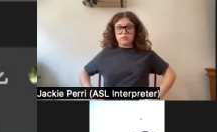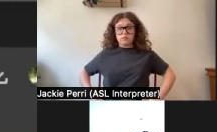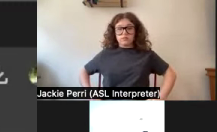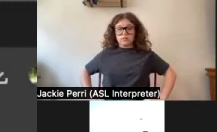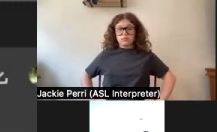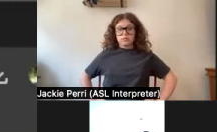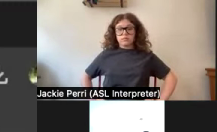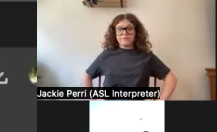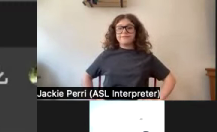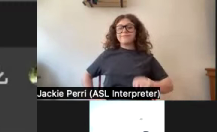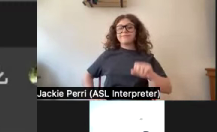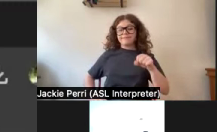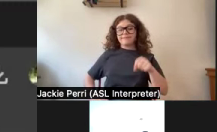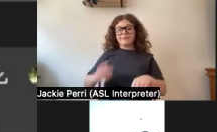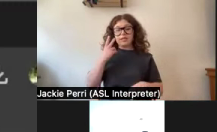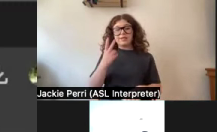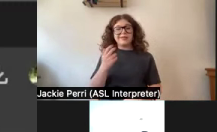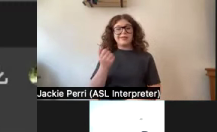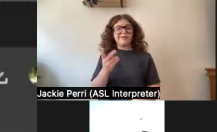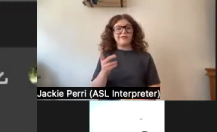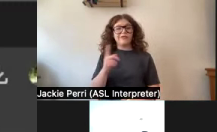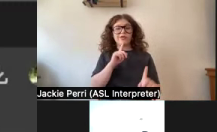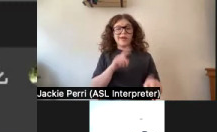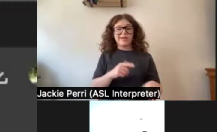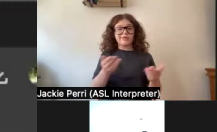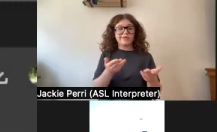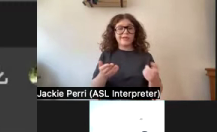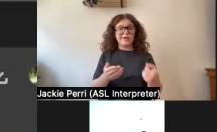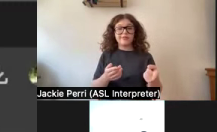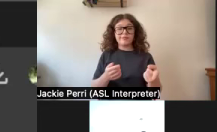Yes, I see a couple of answers here of false.